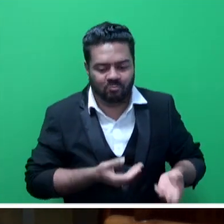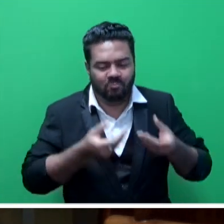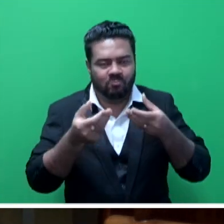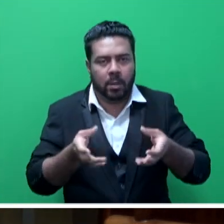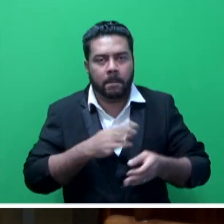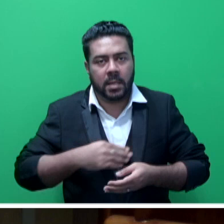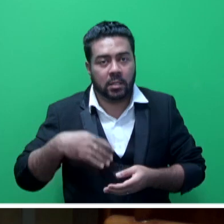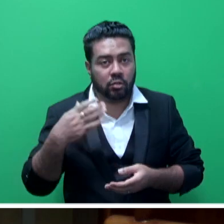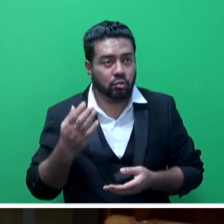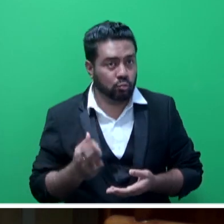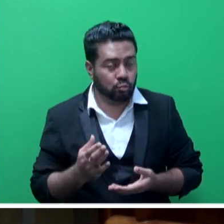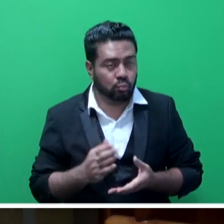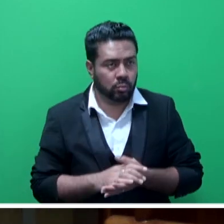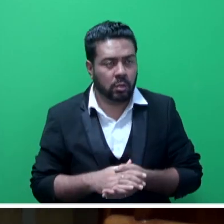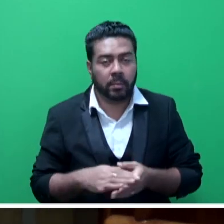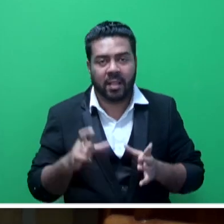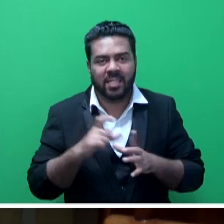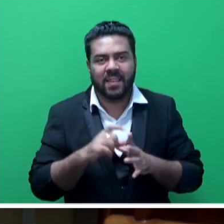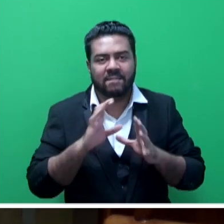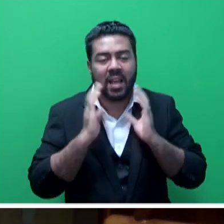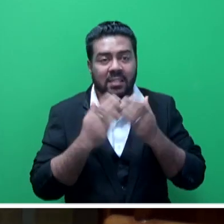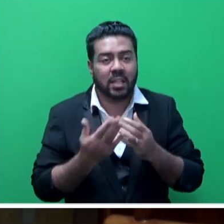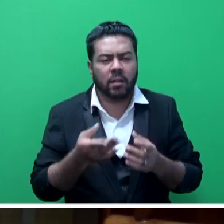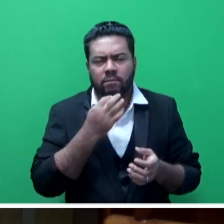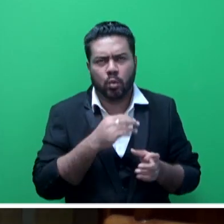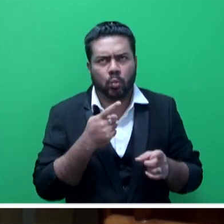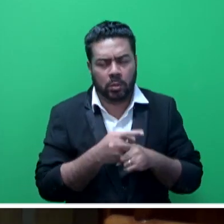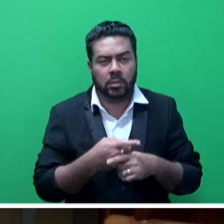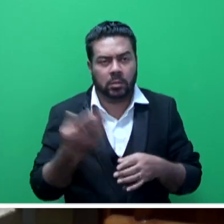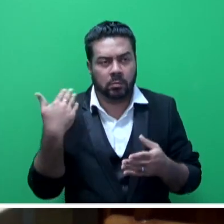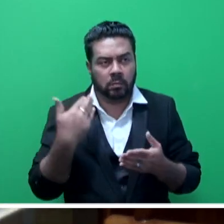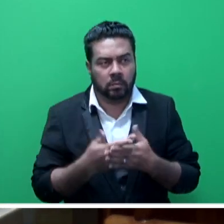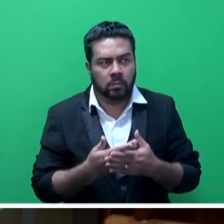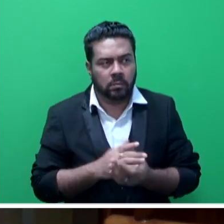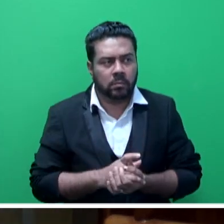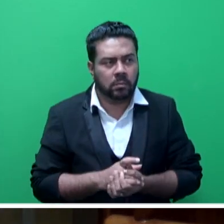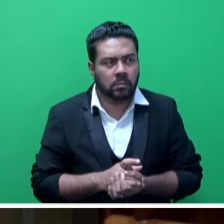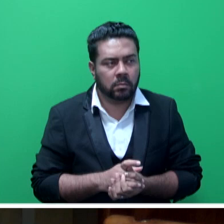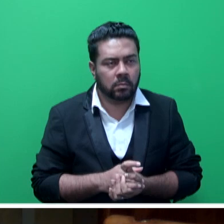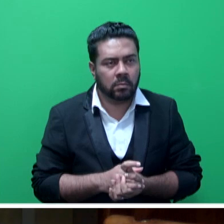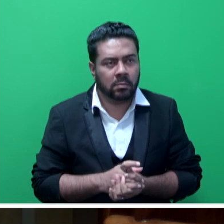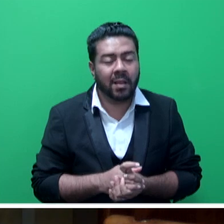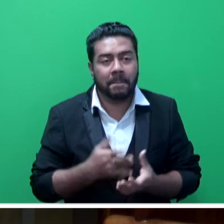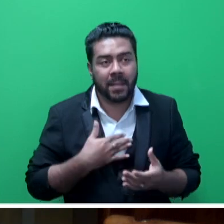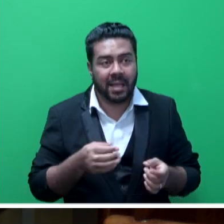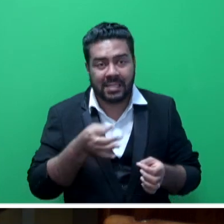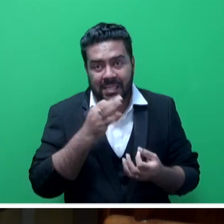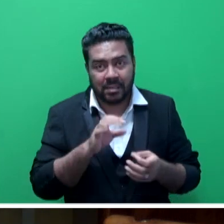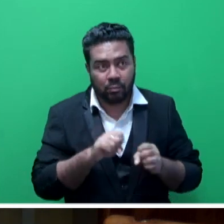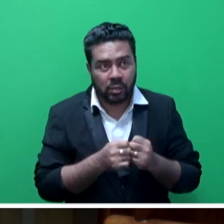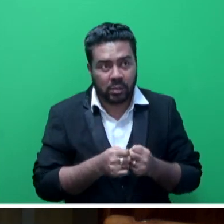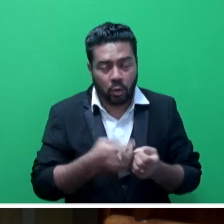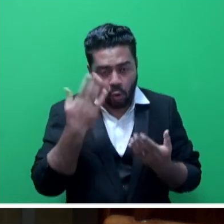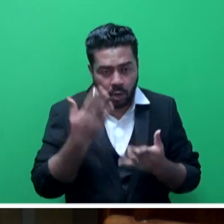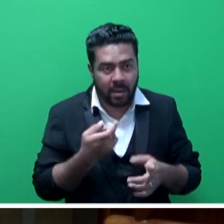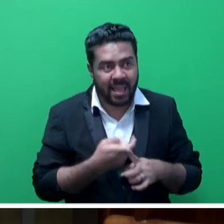by DFED in a couple of weeks. And during my tea break, Honorable Kepa